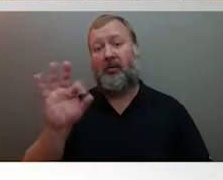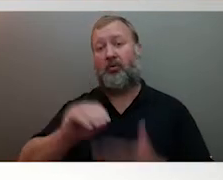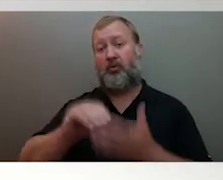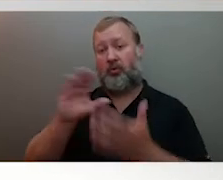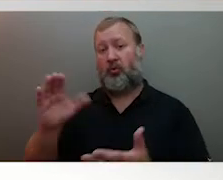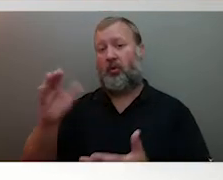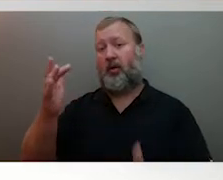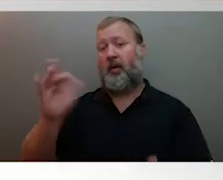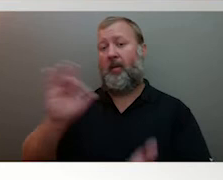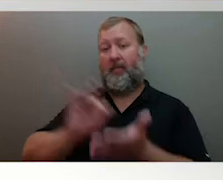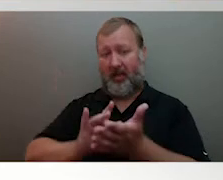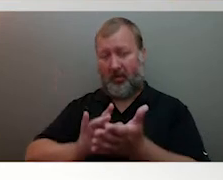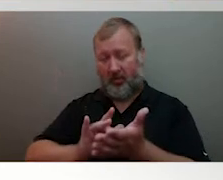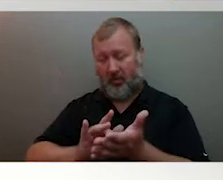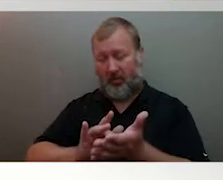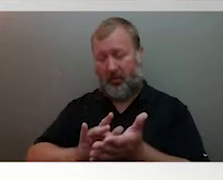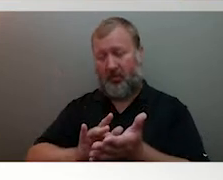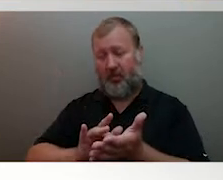experiences medical